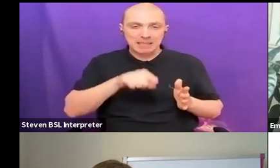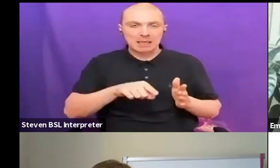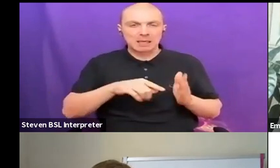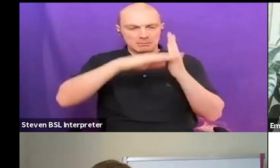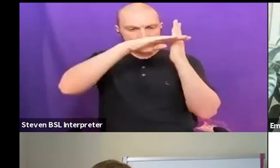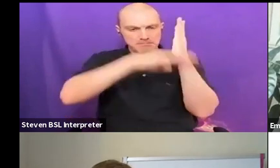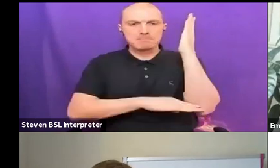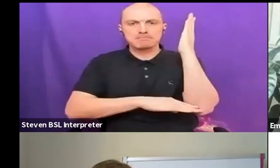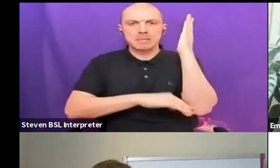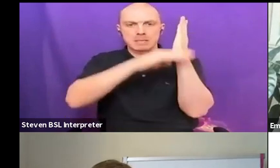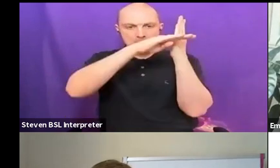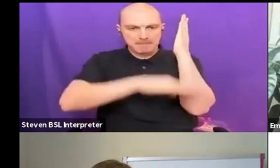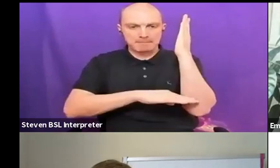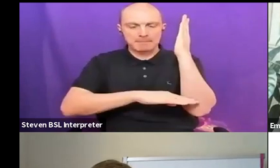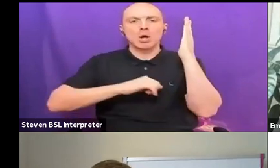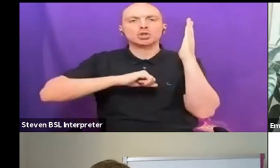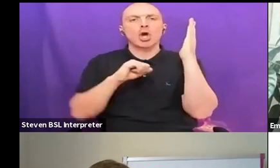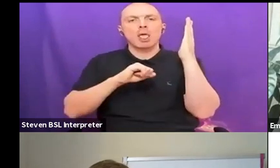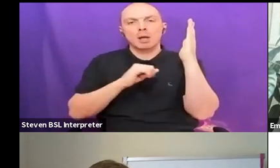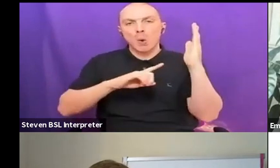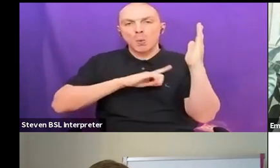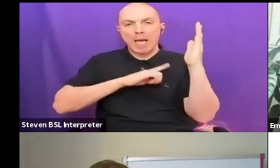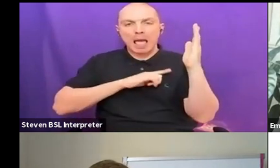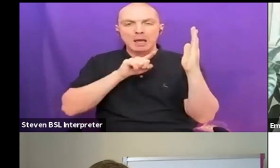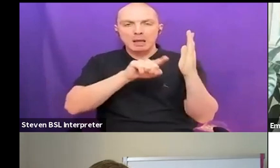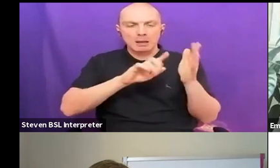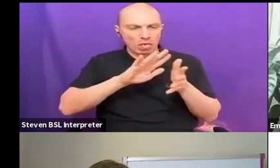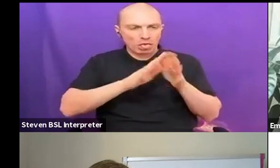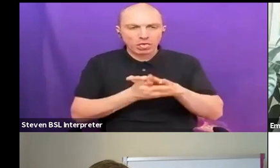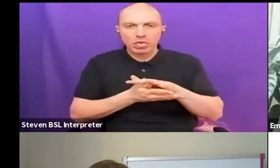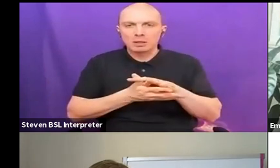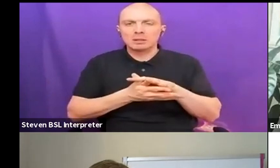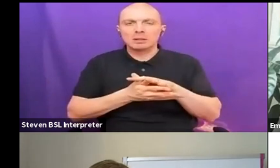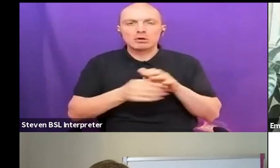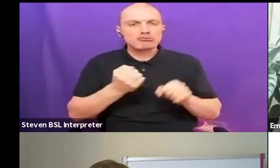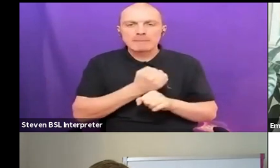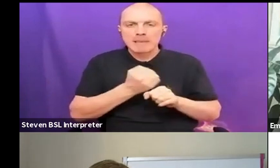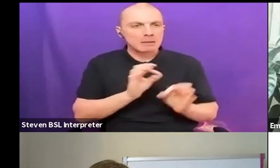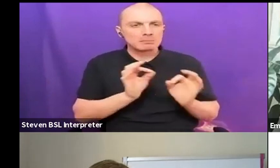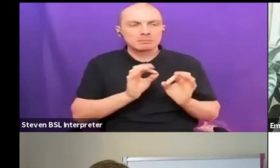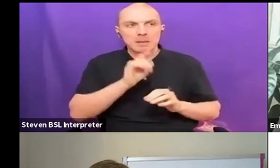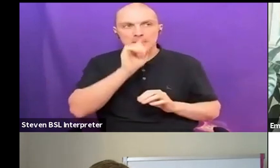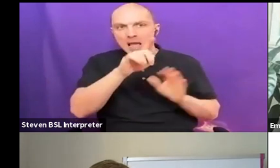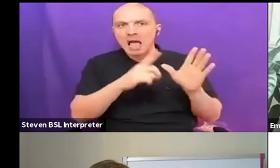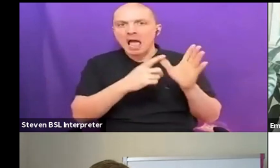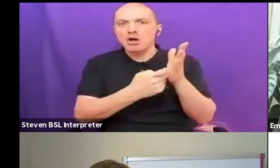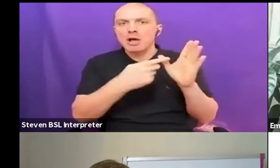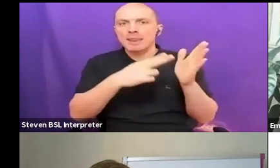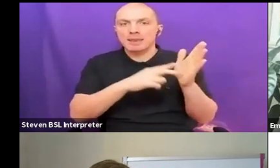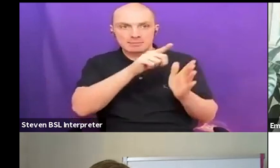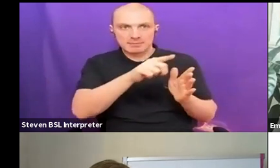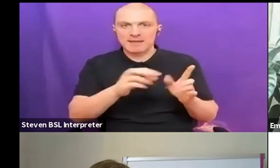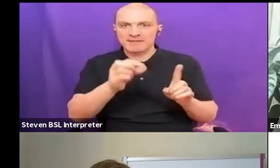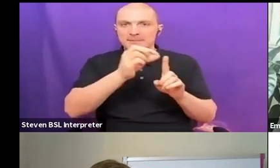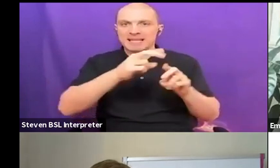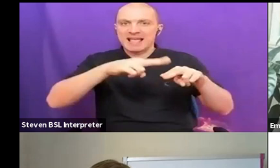Scotland in terms of its physical condition, as opposed to Arran, which has a beautiful PFI